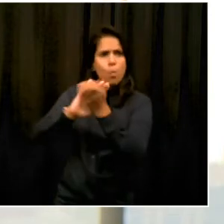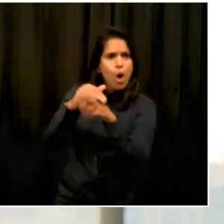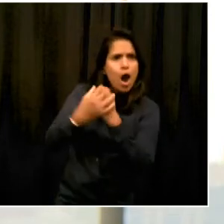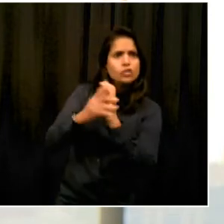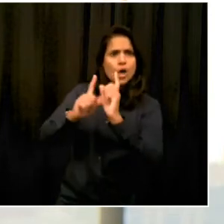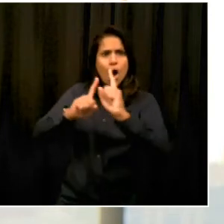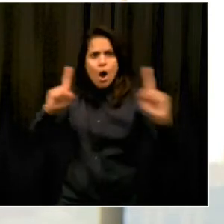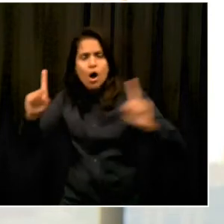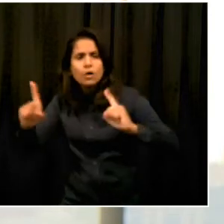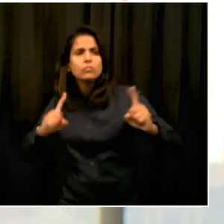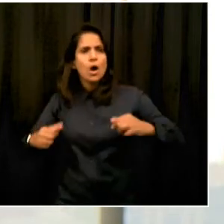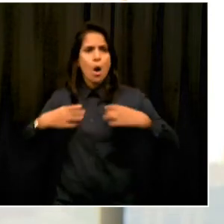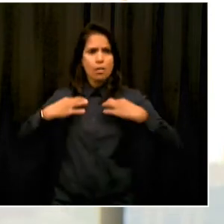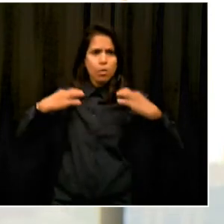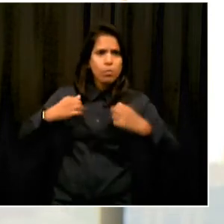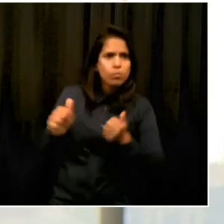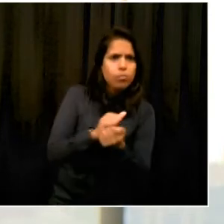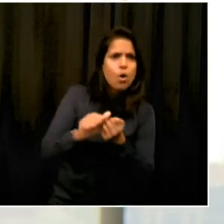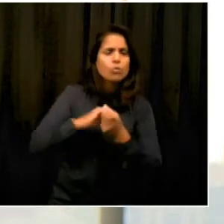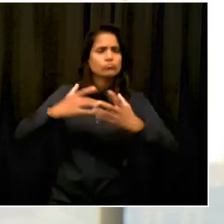We'll create